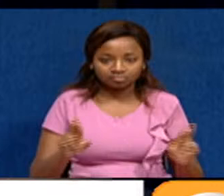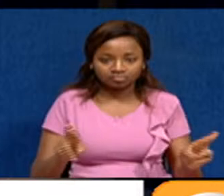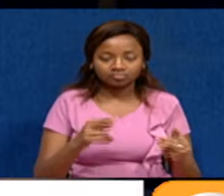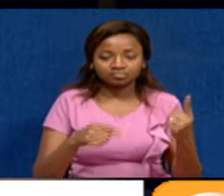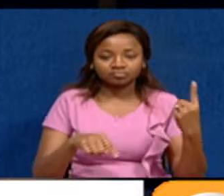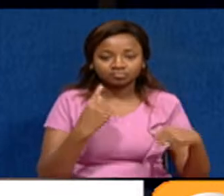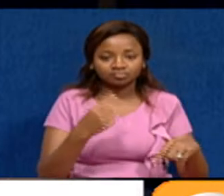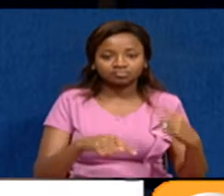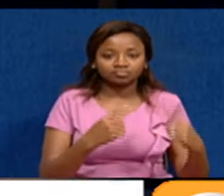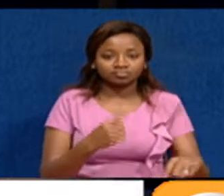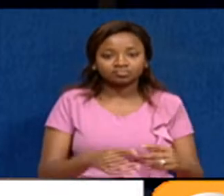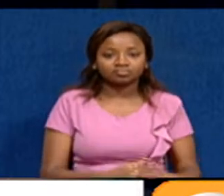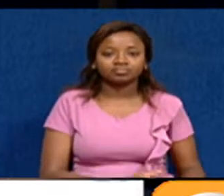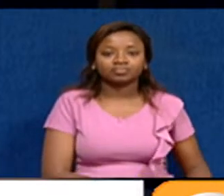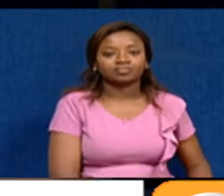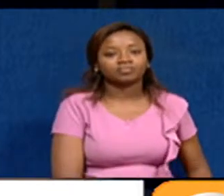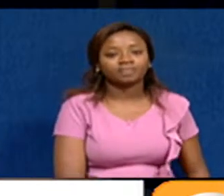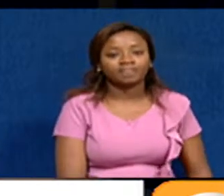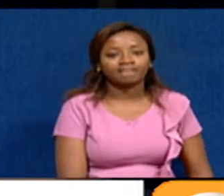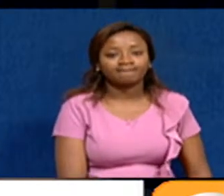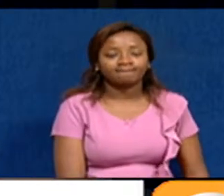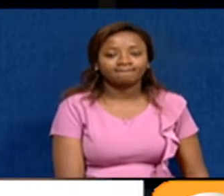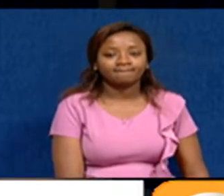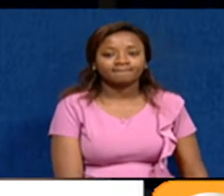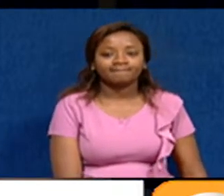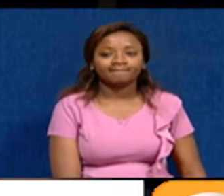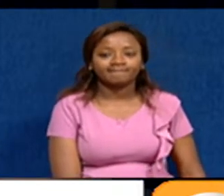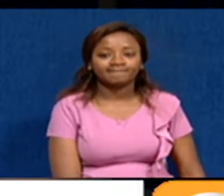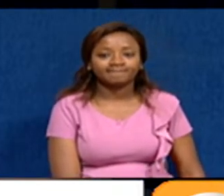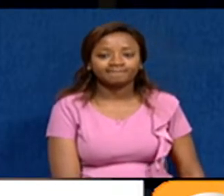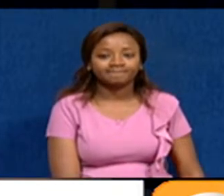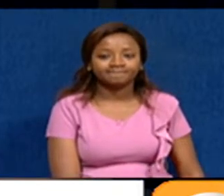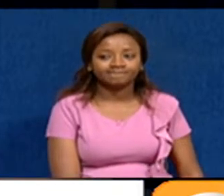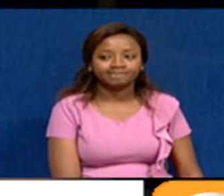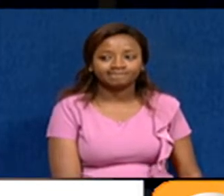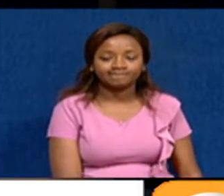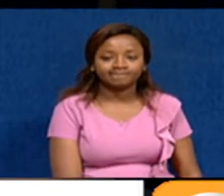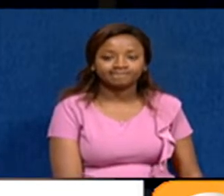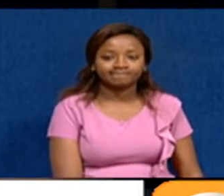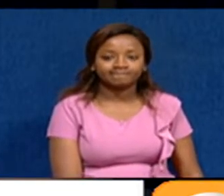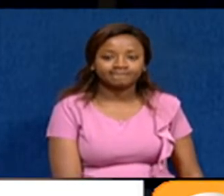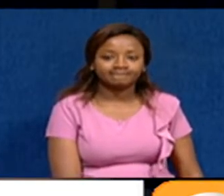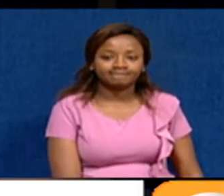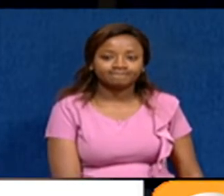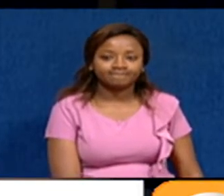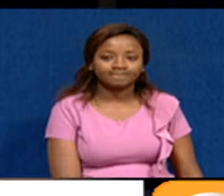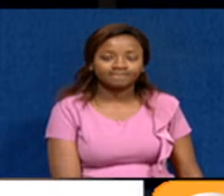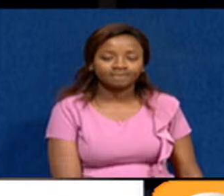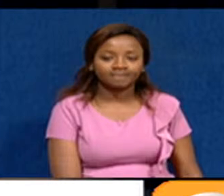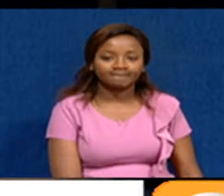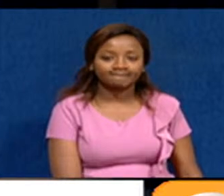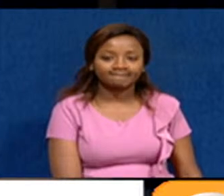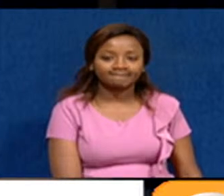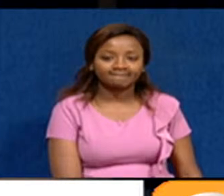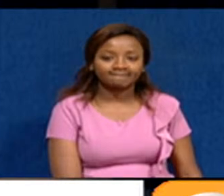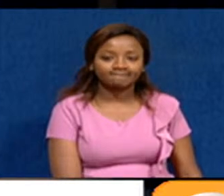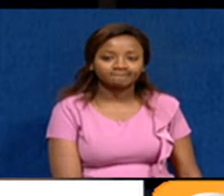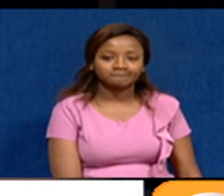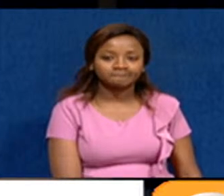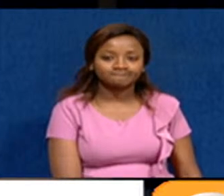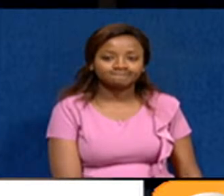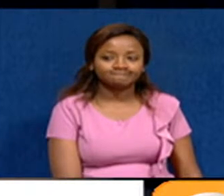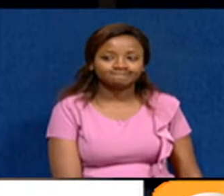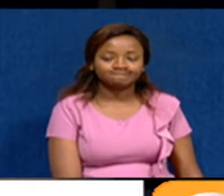both FIFA and the Confederation in charge of Africa, CAF. It also means